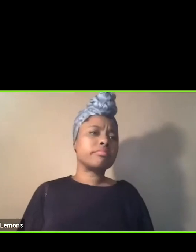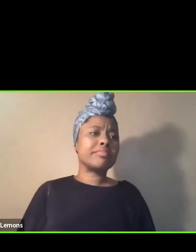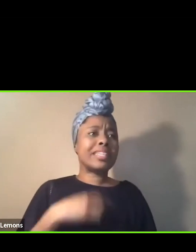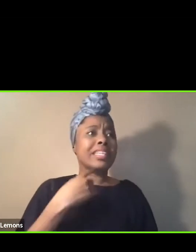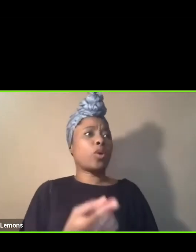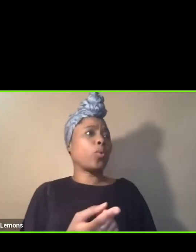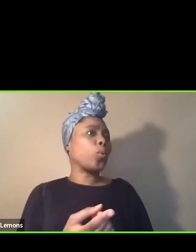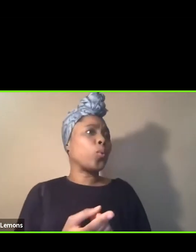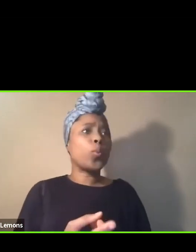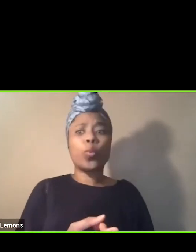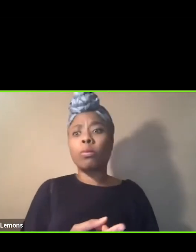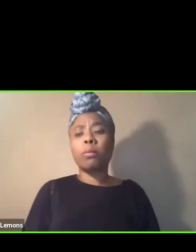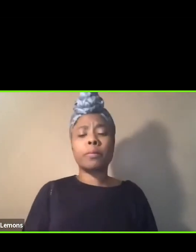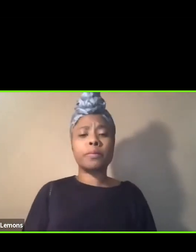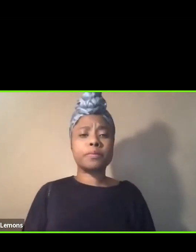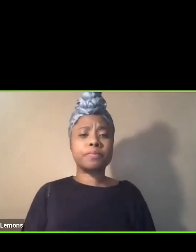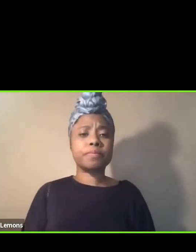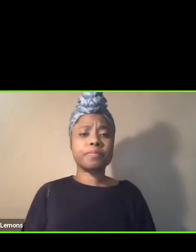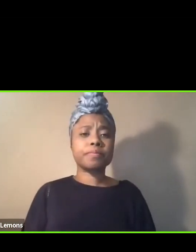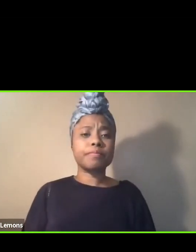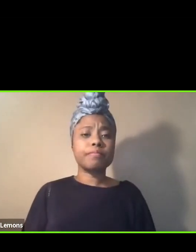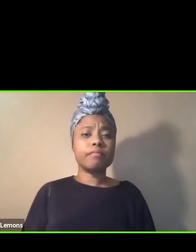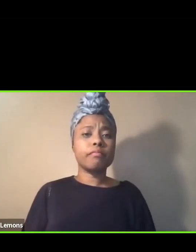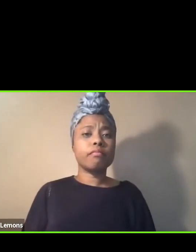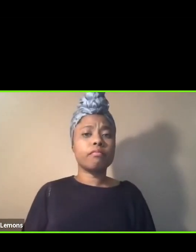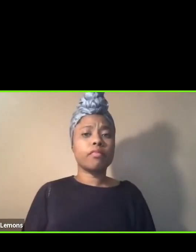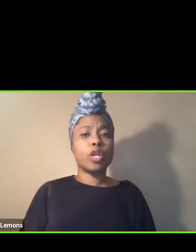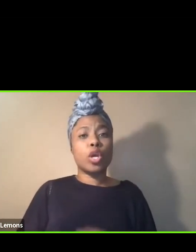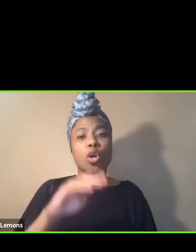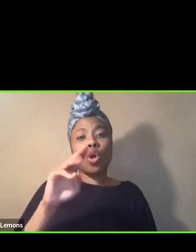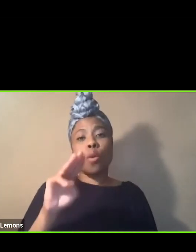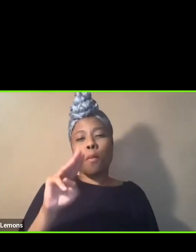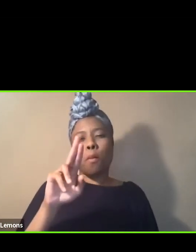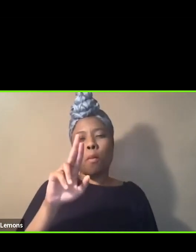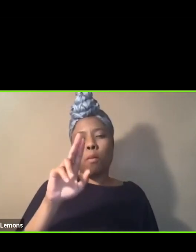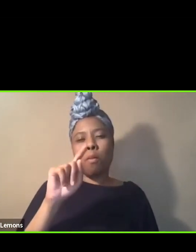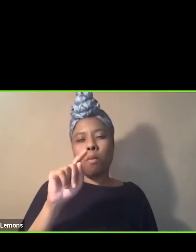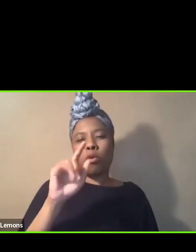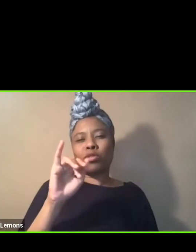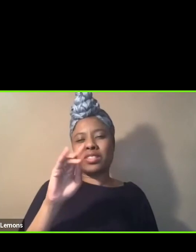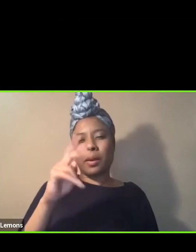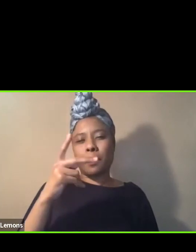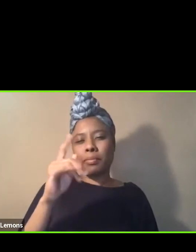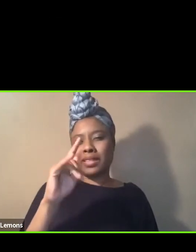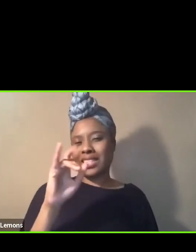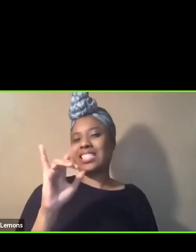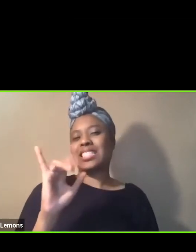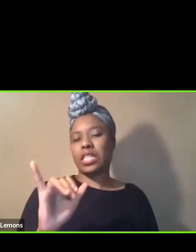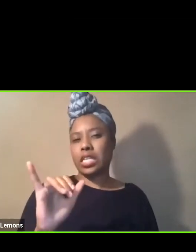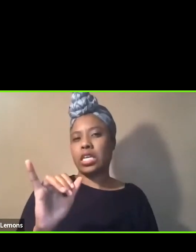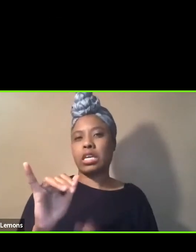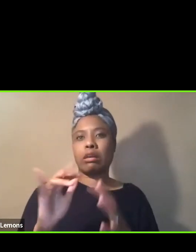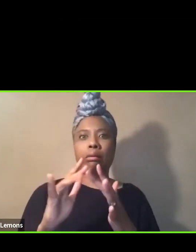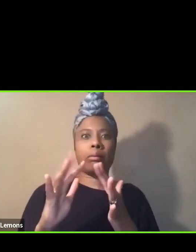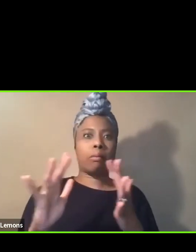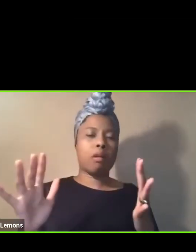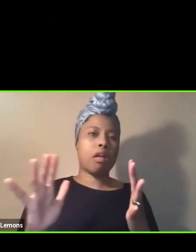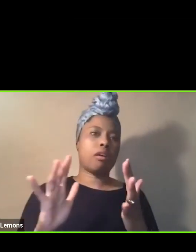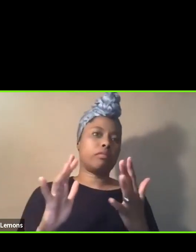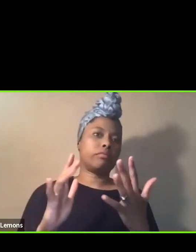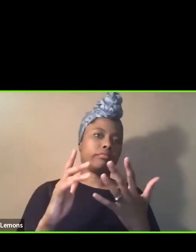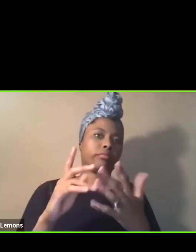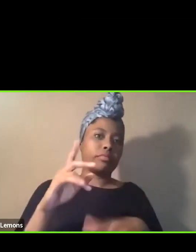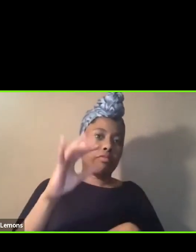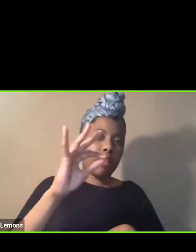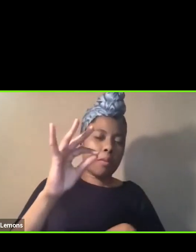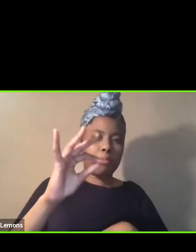comes to the multiplicity of who she is, being Black, being Filipino, being Puerto Rican and Jamaican, as much